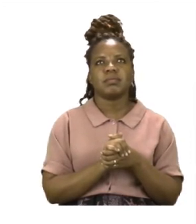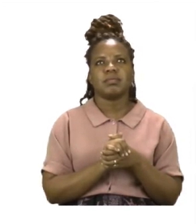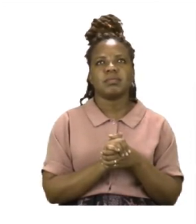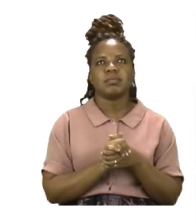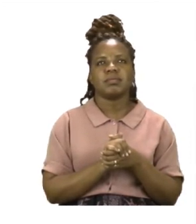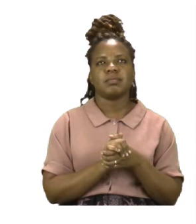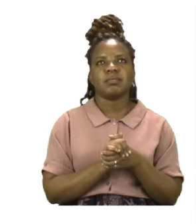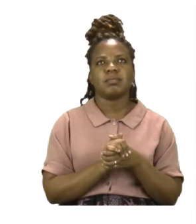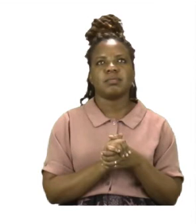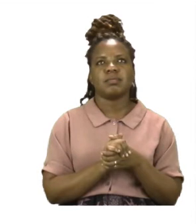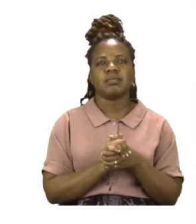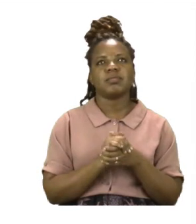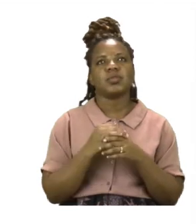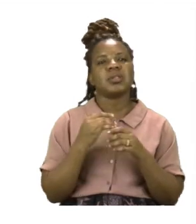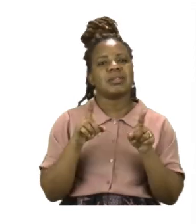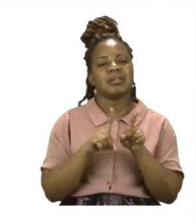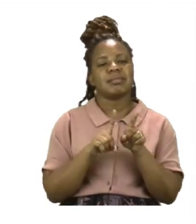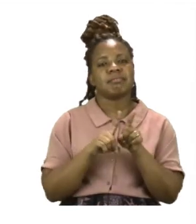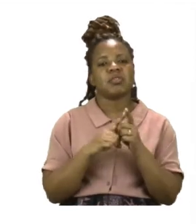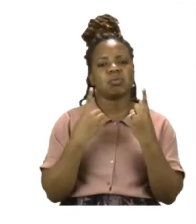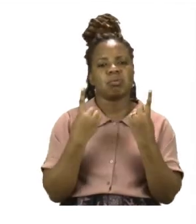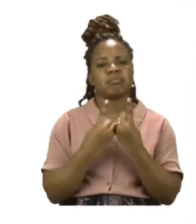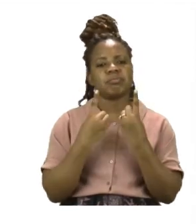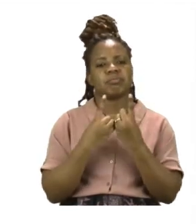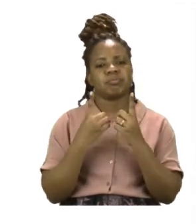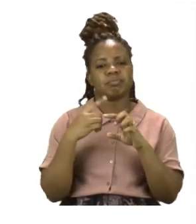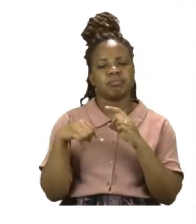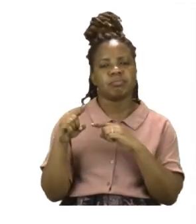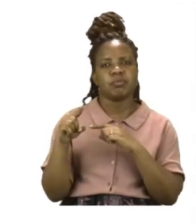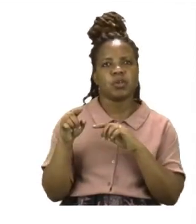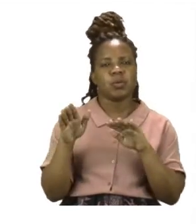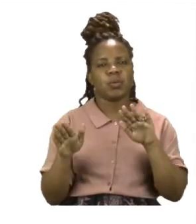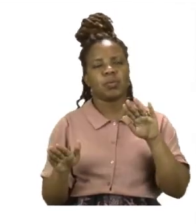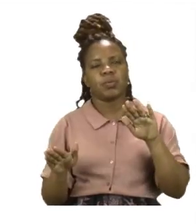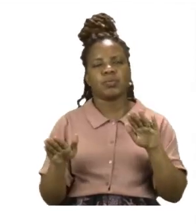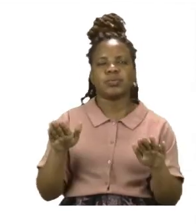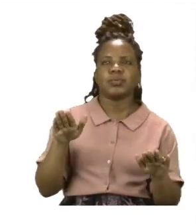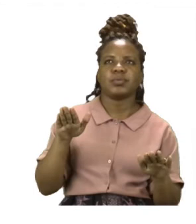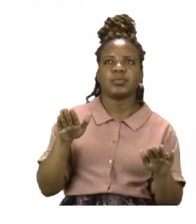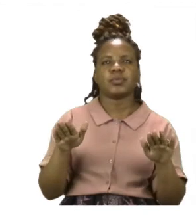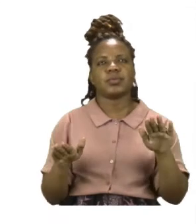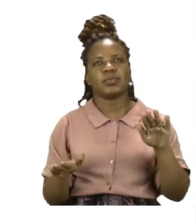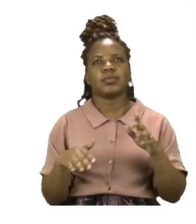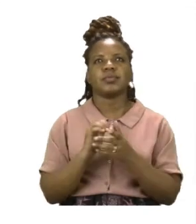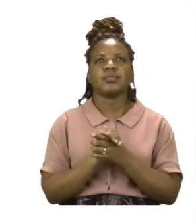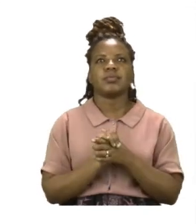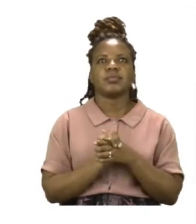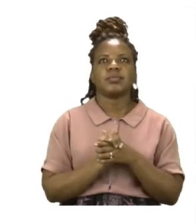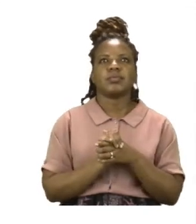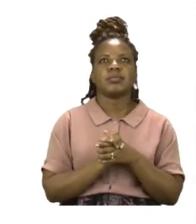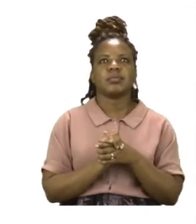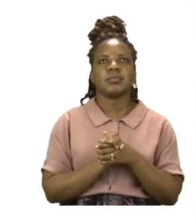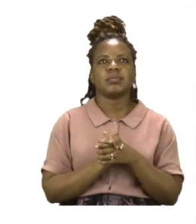to the one that we play with outside. We're going to put the smaller number high in the air,